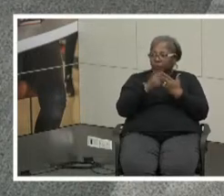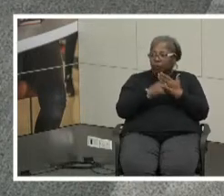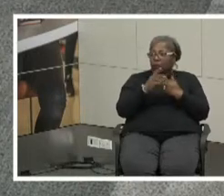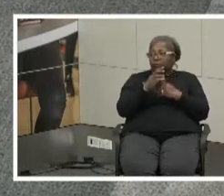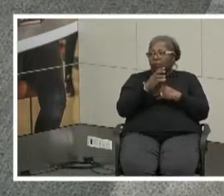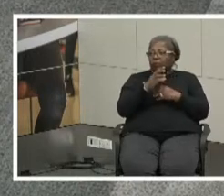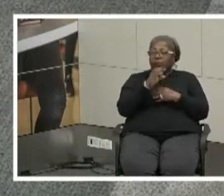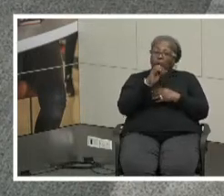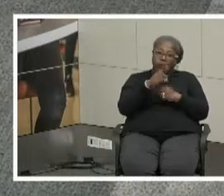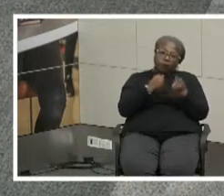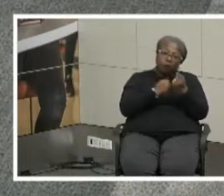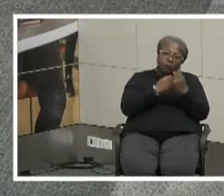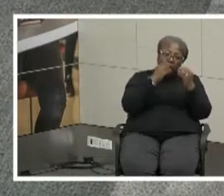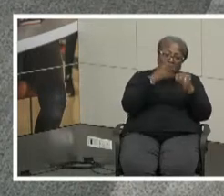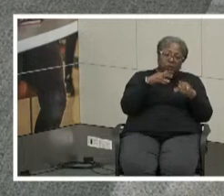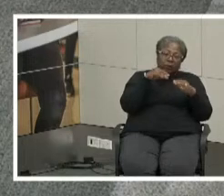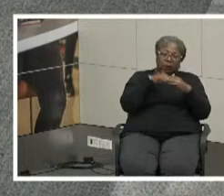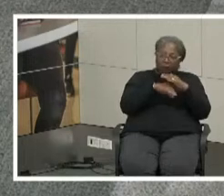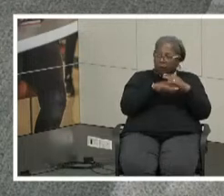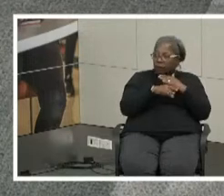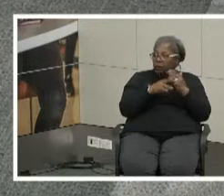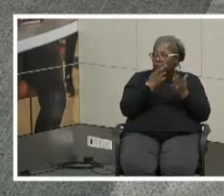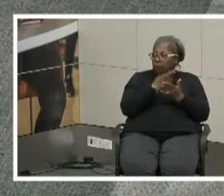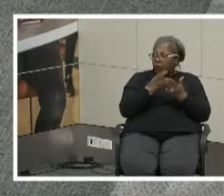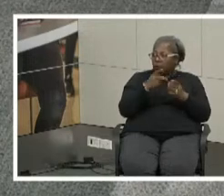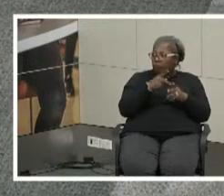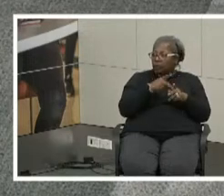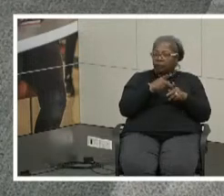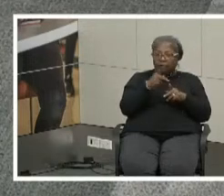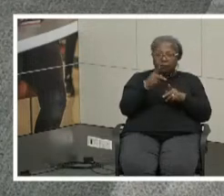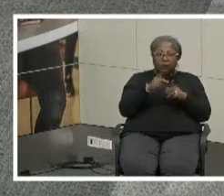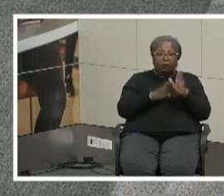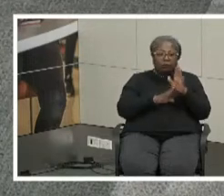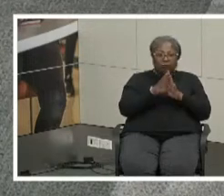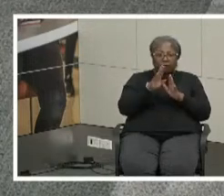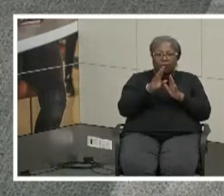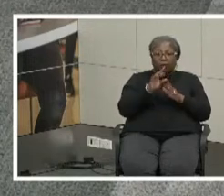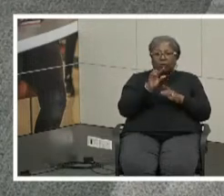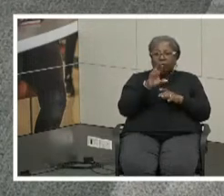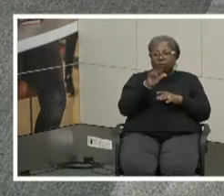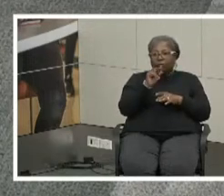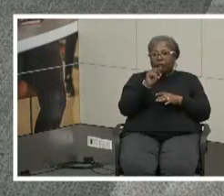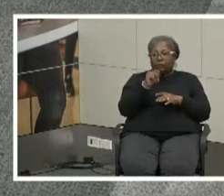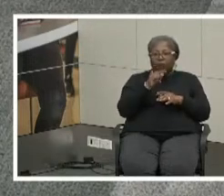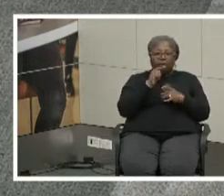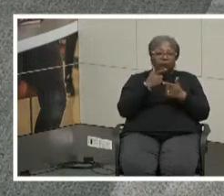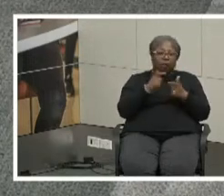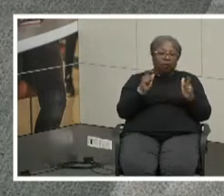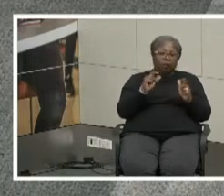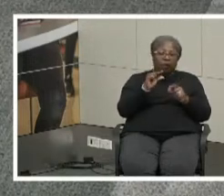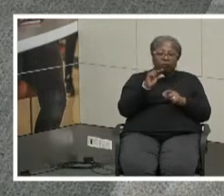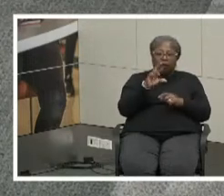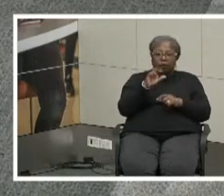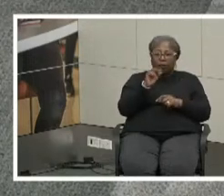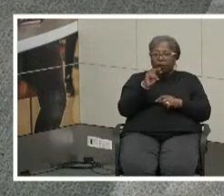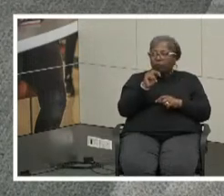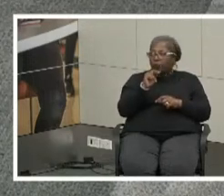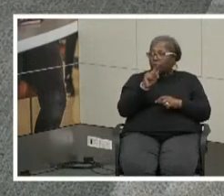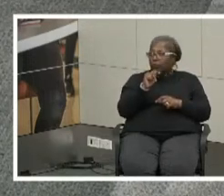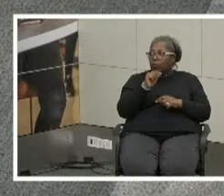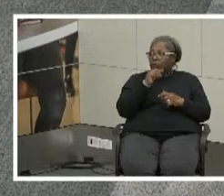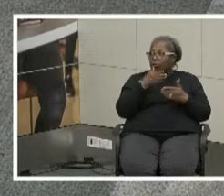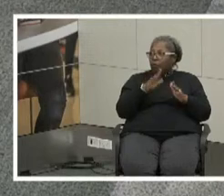or supporting teachers and accessing resources and professional development the grant is not a large Grant it doesn't allow us to